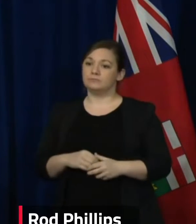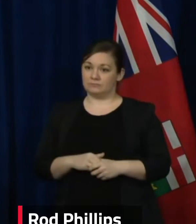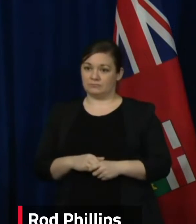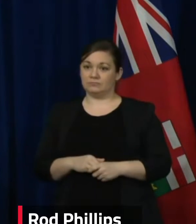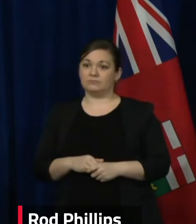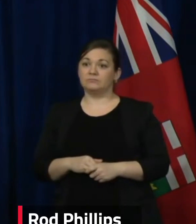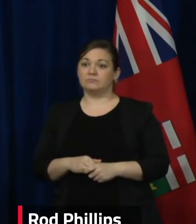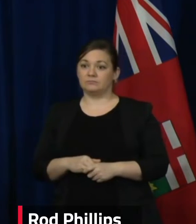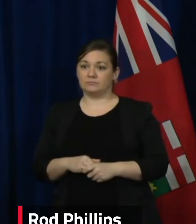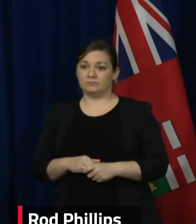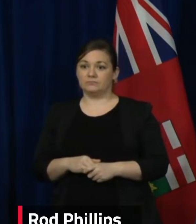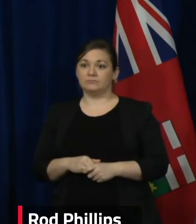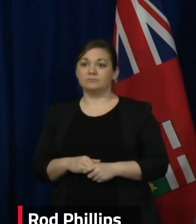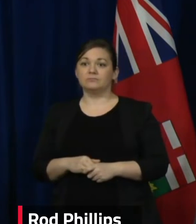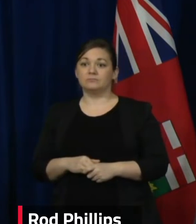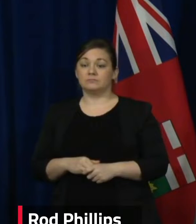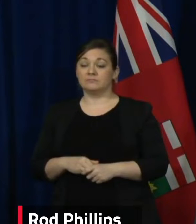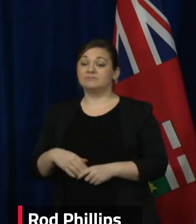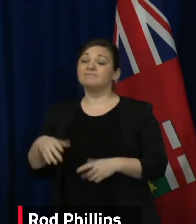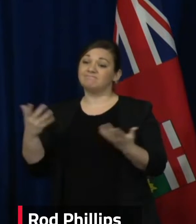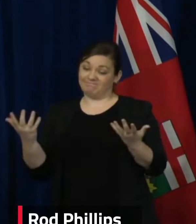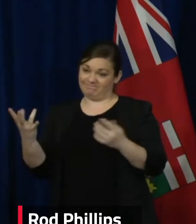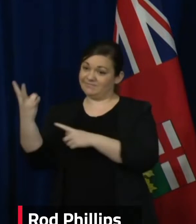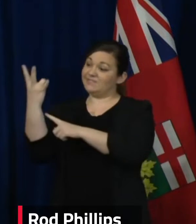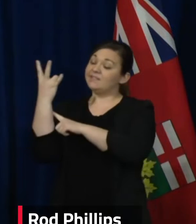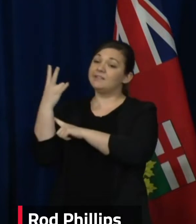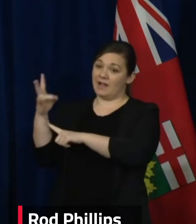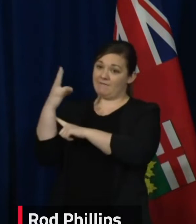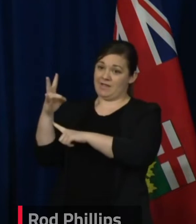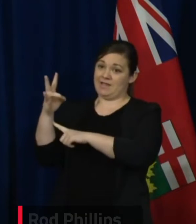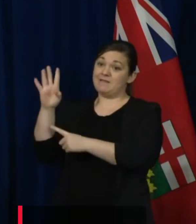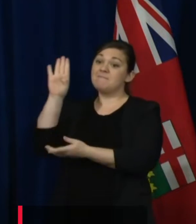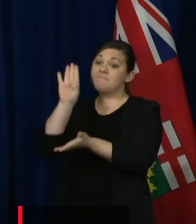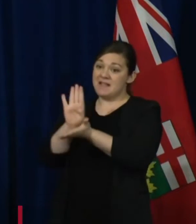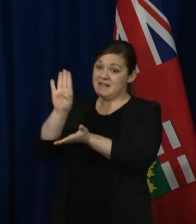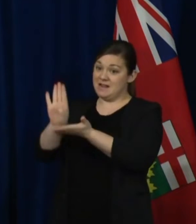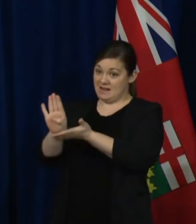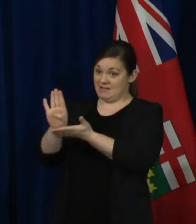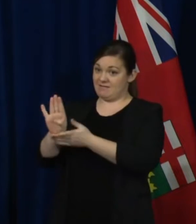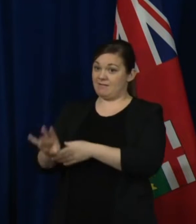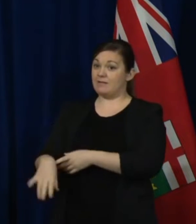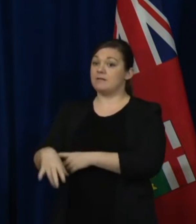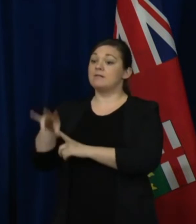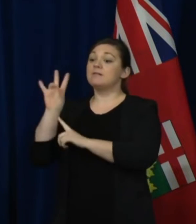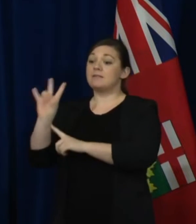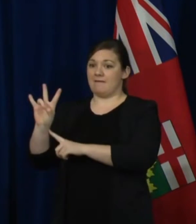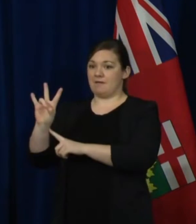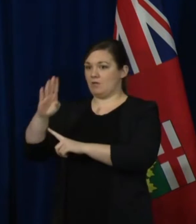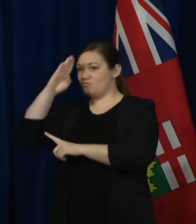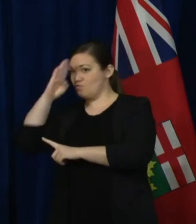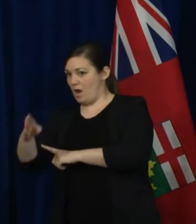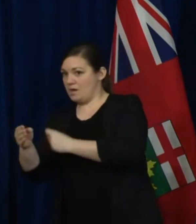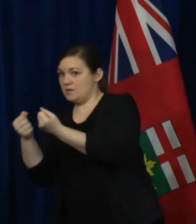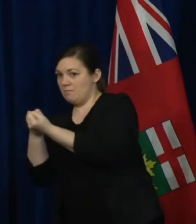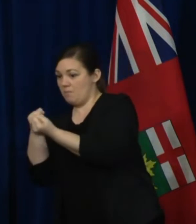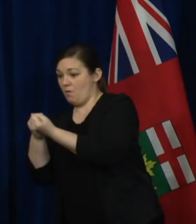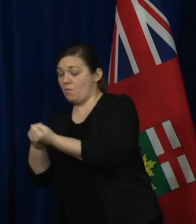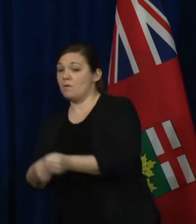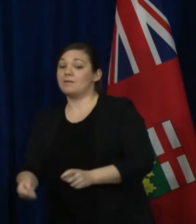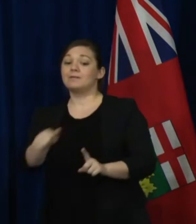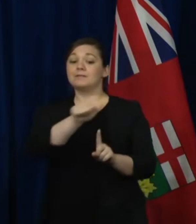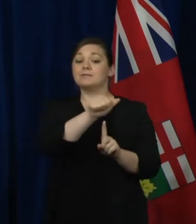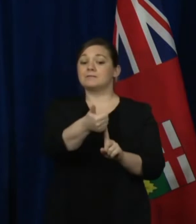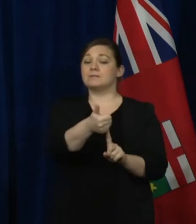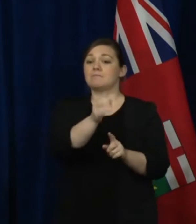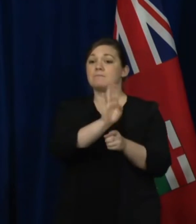$17 billion, $7 billion of direct support and $10 billion of support with cash flow for businesses and individuals will